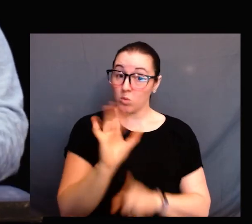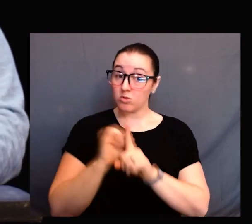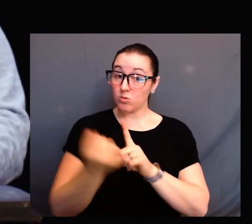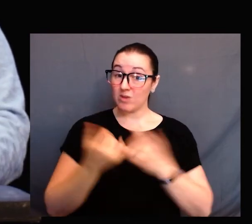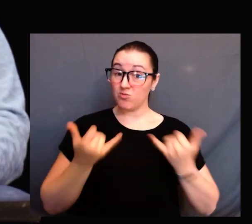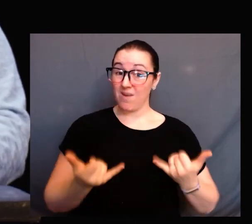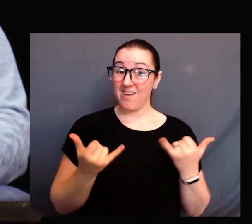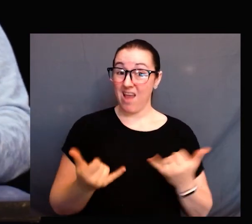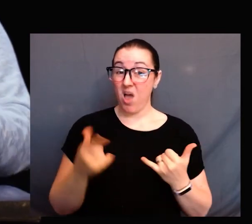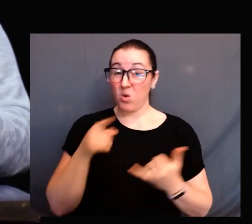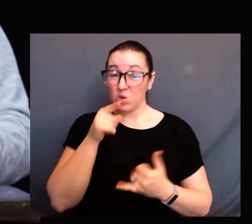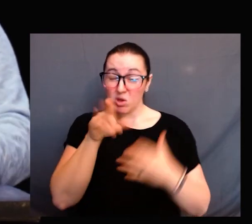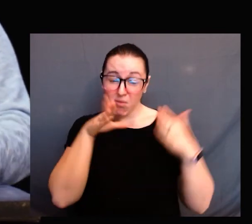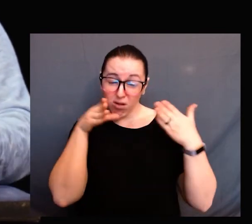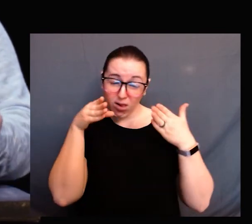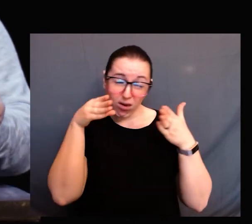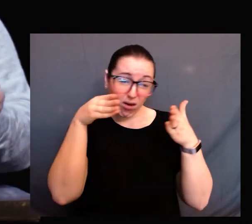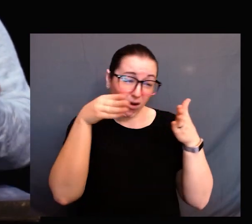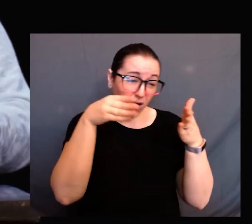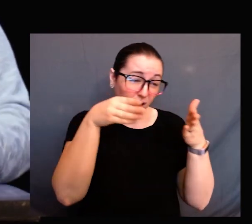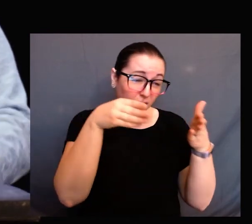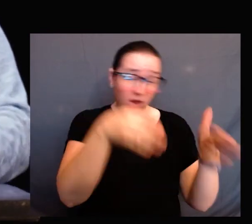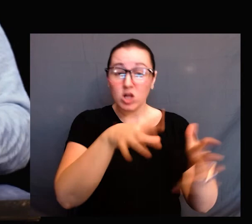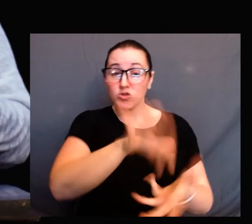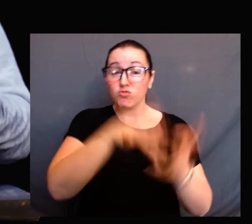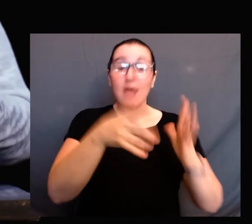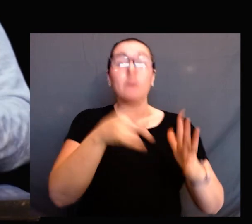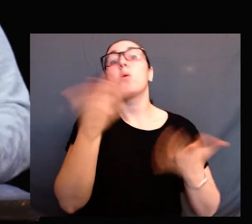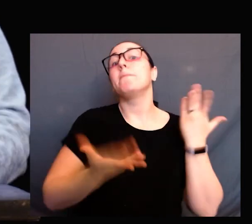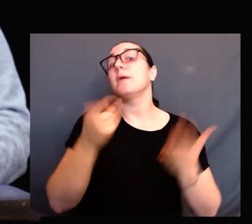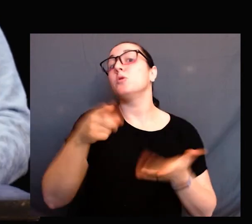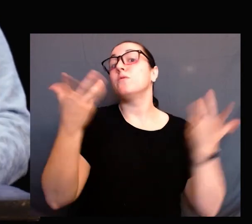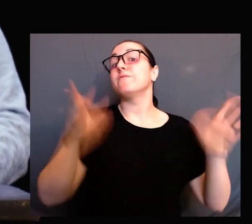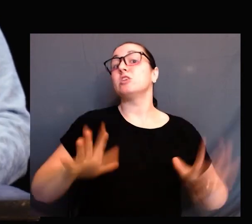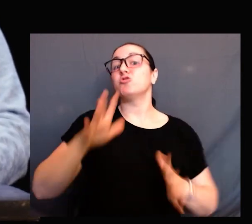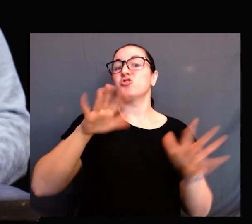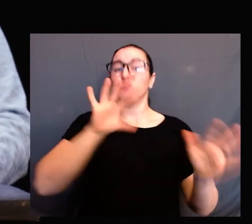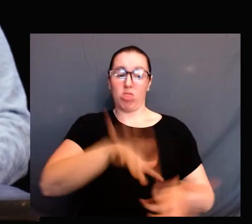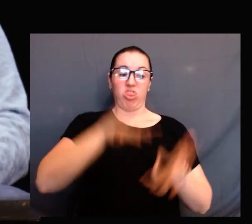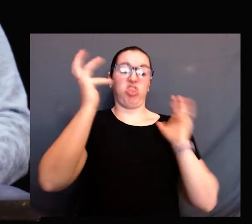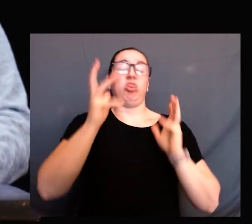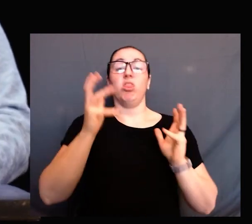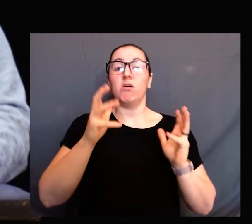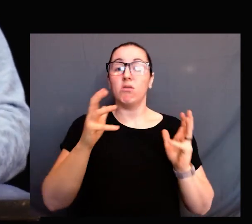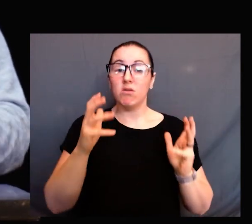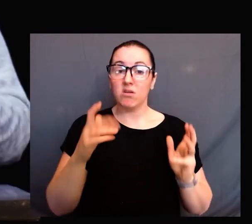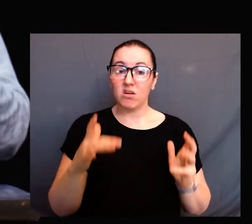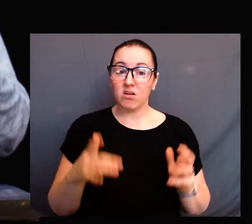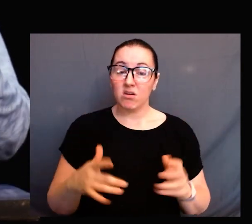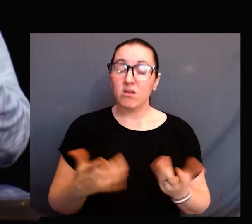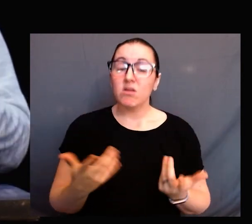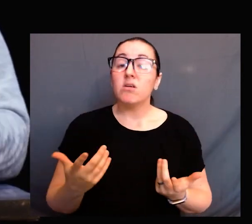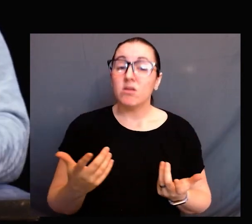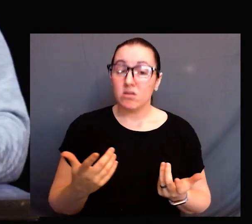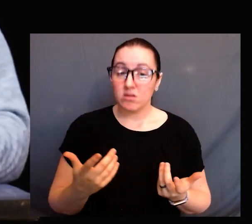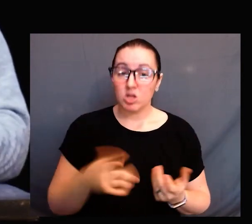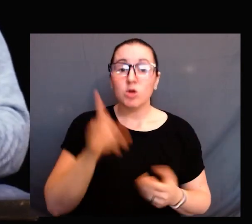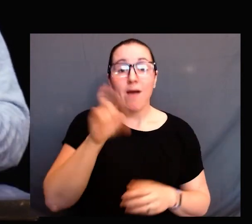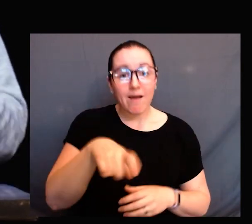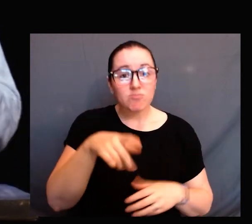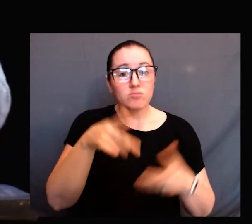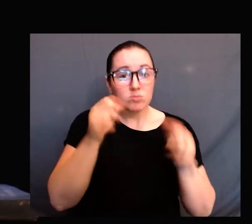in a spot where you're headed for a crash? Or maybe you've already crashed. You got to keep